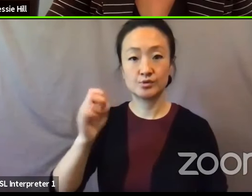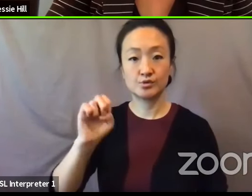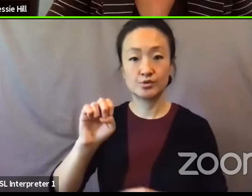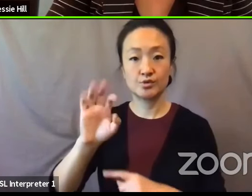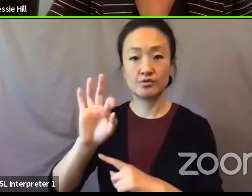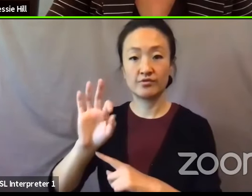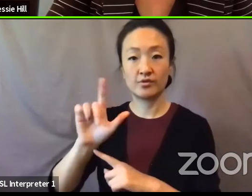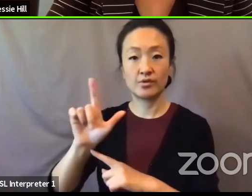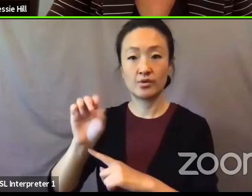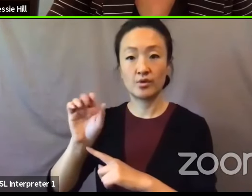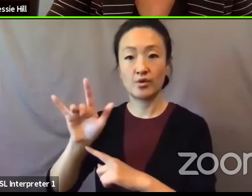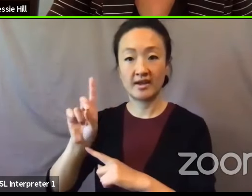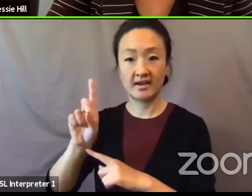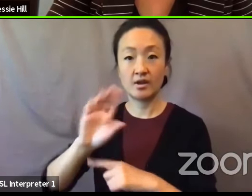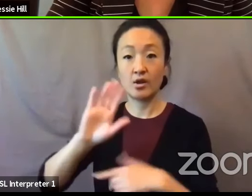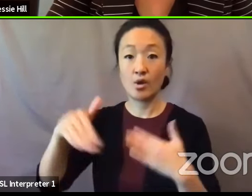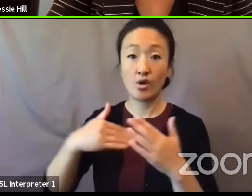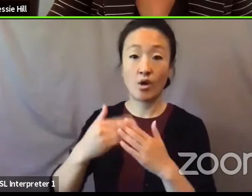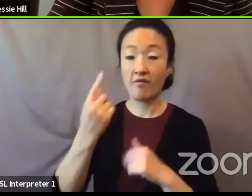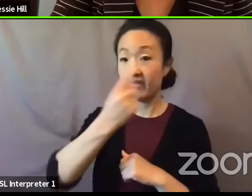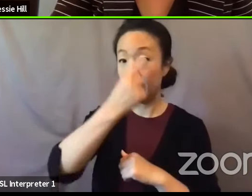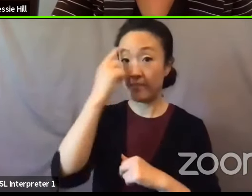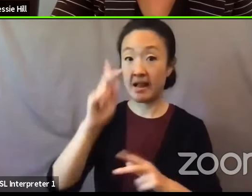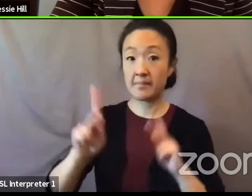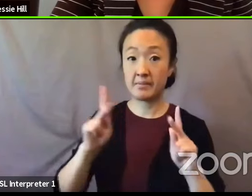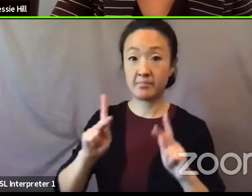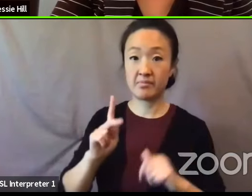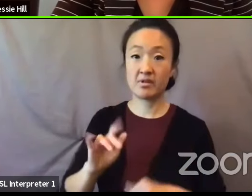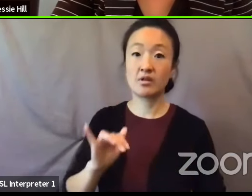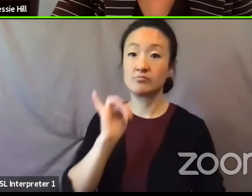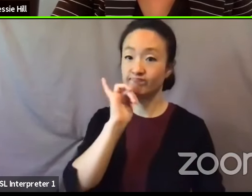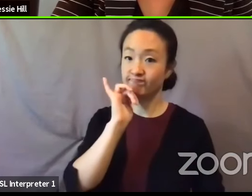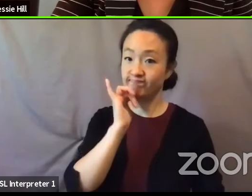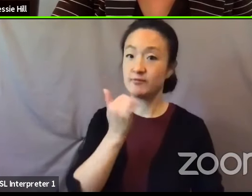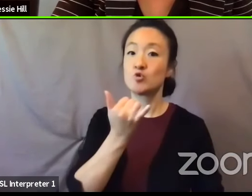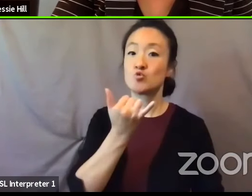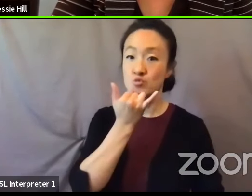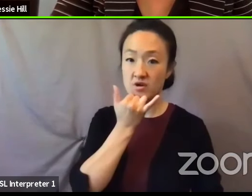wrongfully killed by police in this country. So we'll begin now.